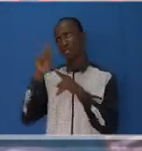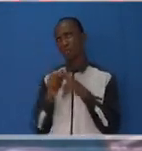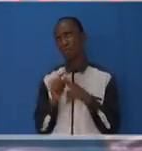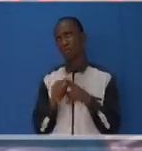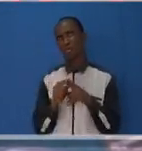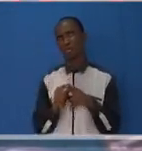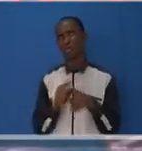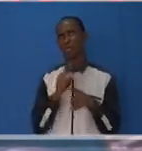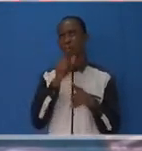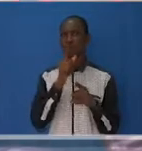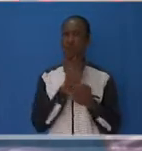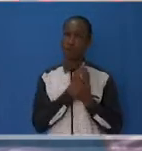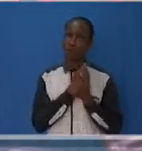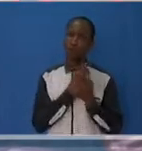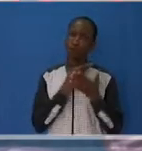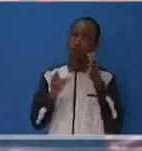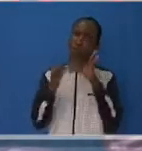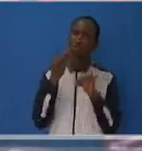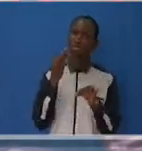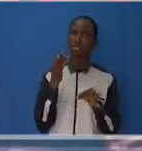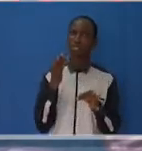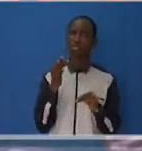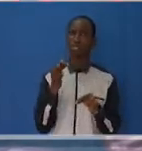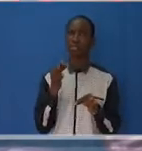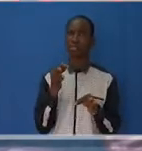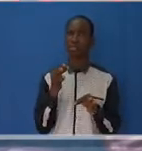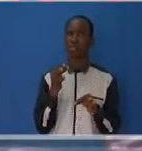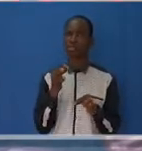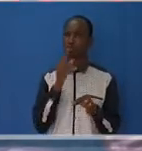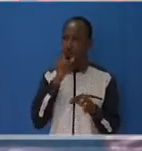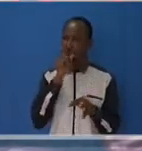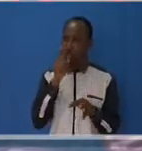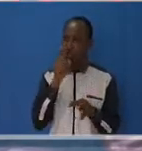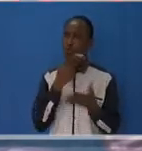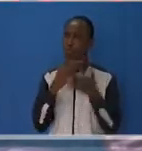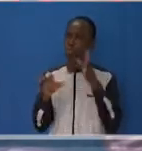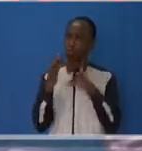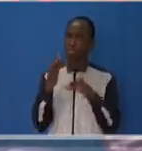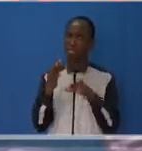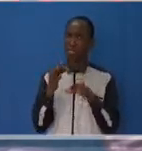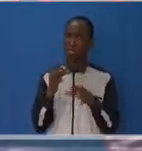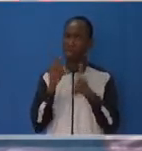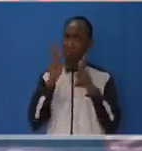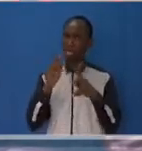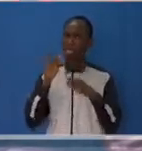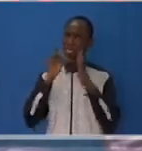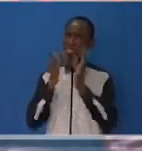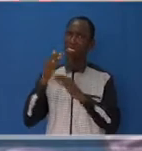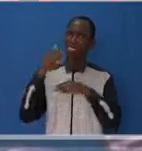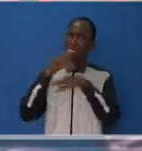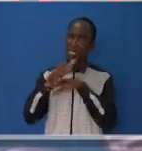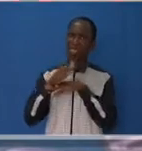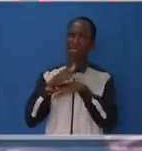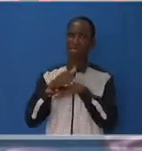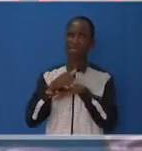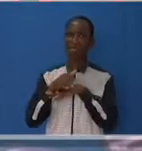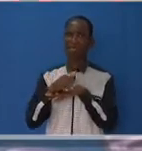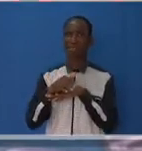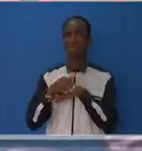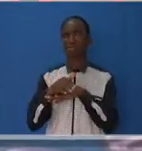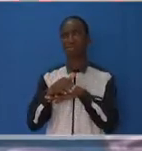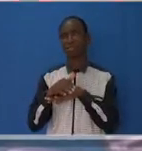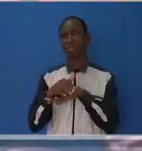se woje hun kronkron di se onu ni ochiginafo a Jesus Christ okono